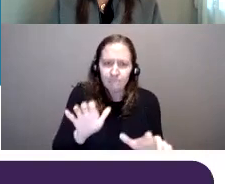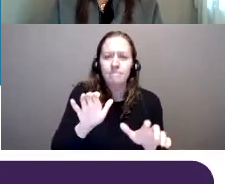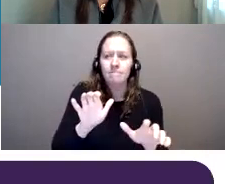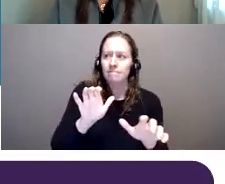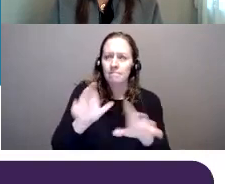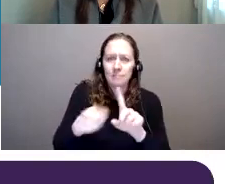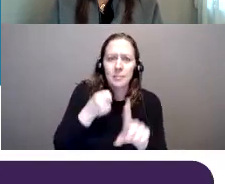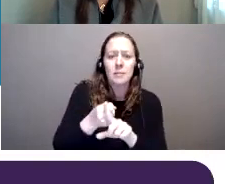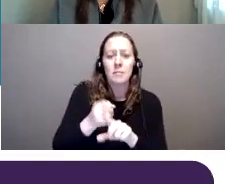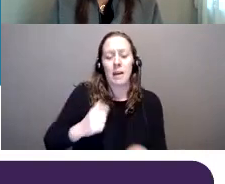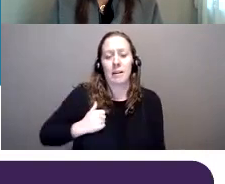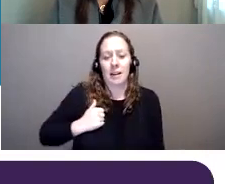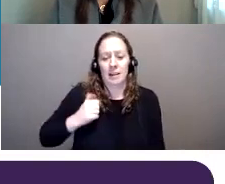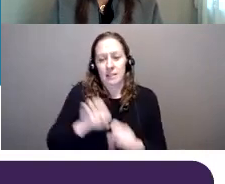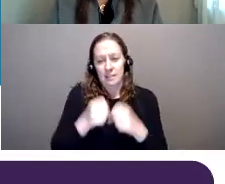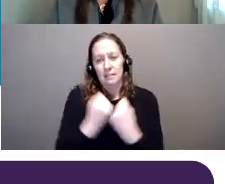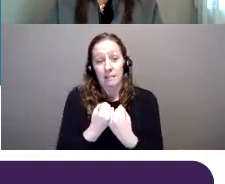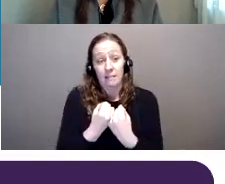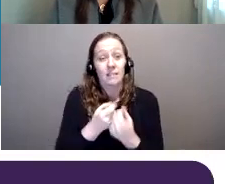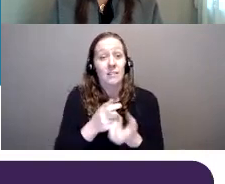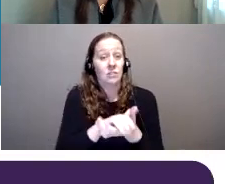society. Congratulations.